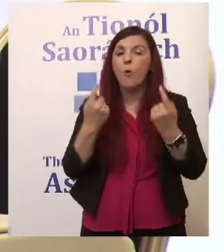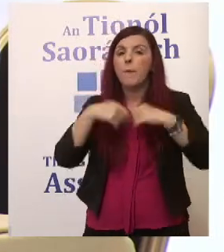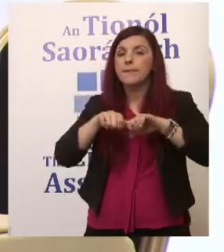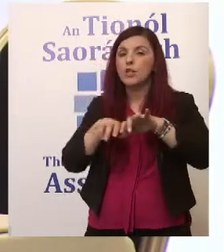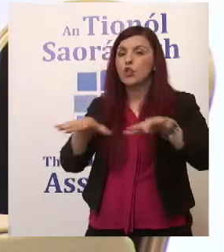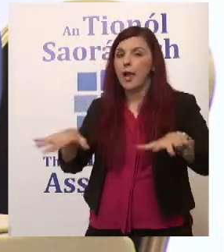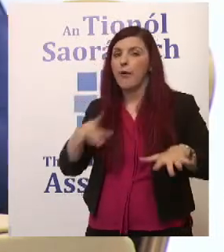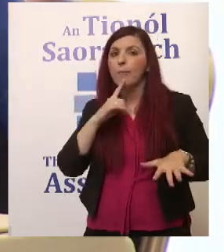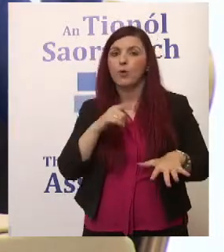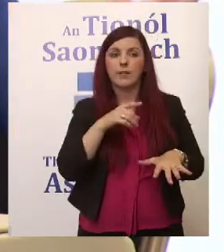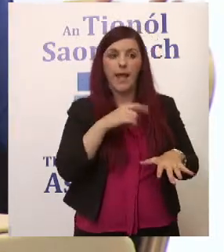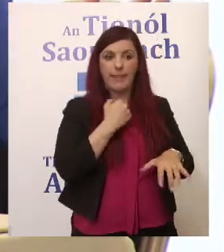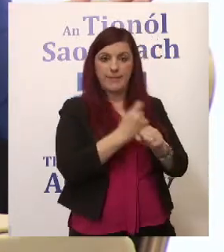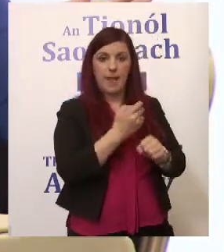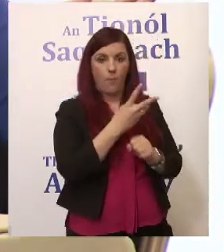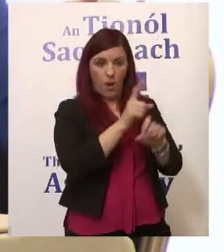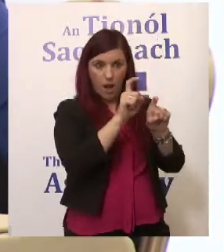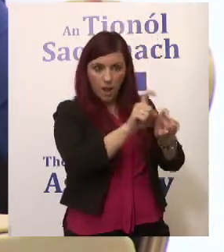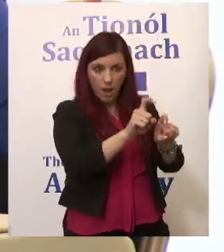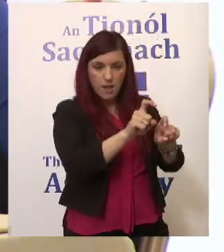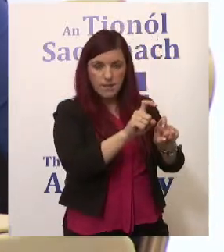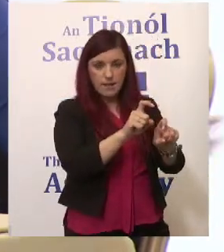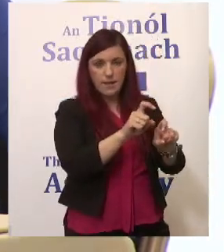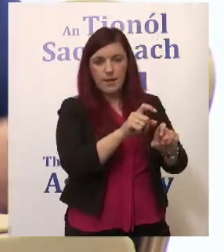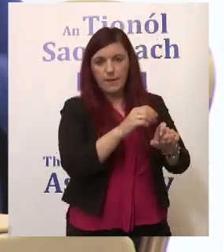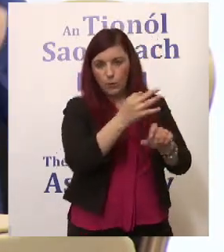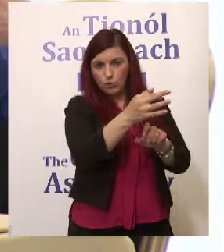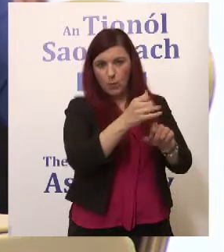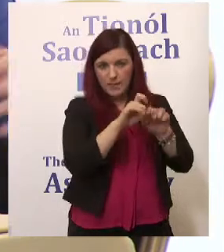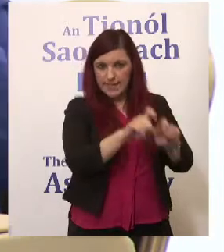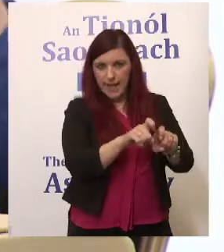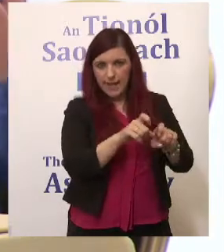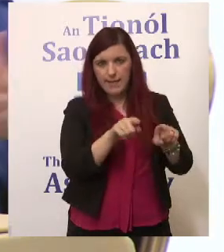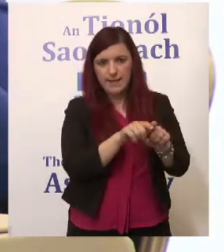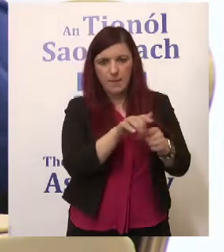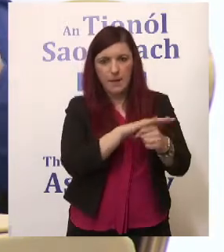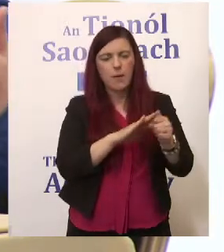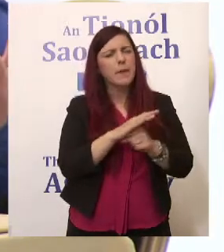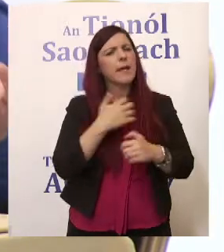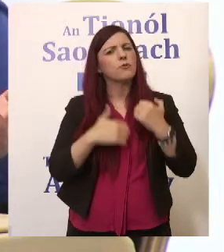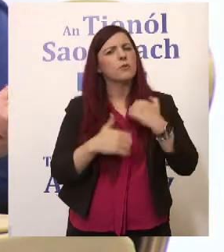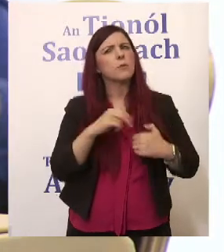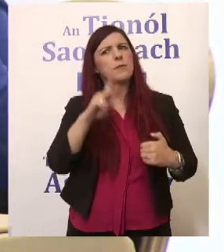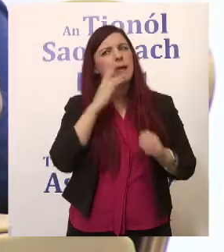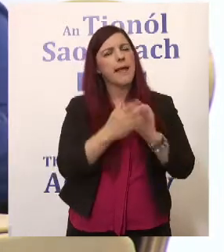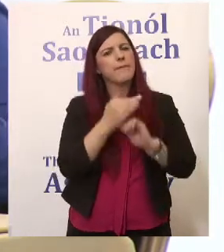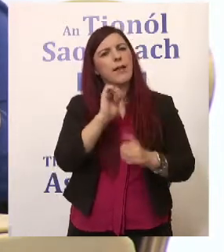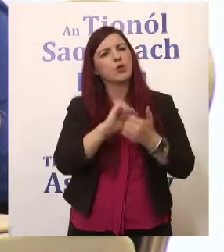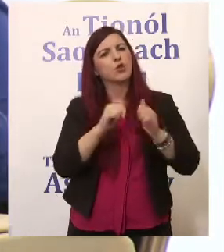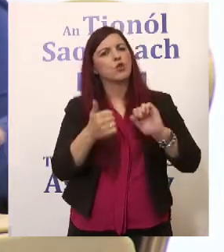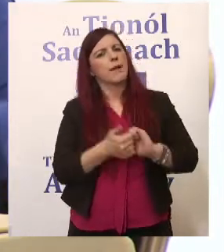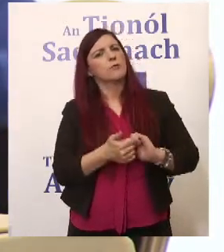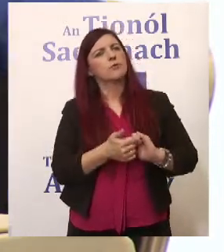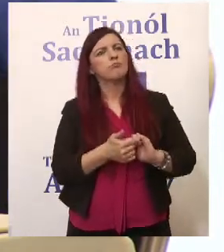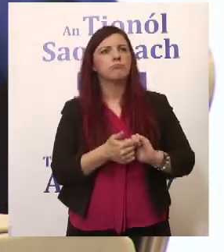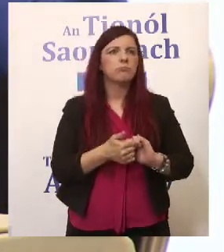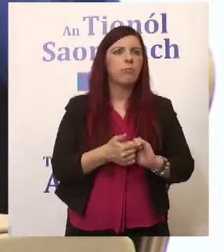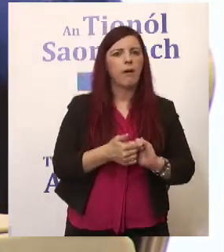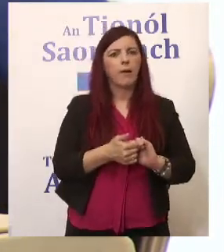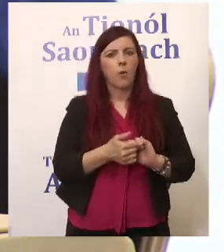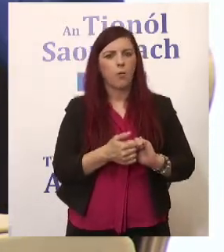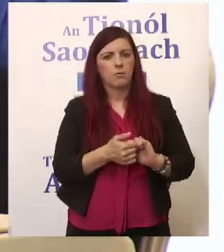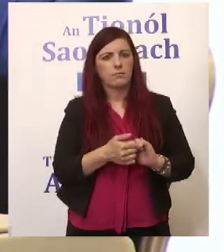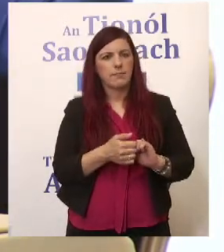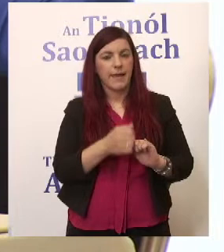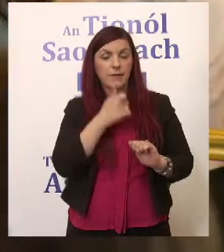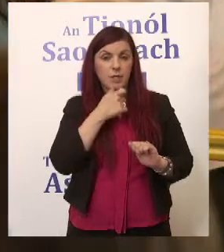to see when that happens, particularly for the Dublin local authorities, whether that changes the incentive structures that the councillors have in terms